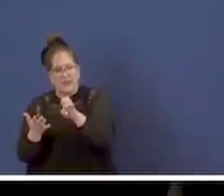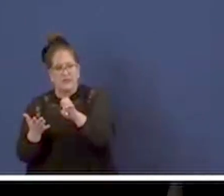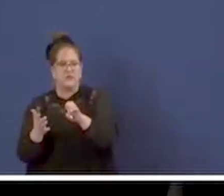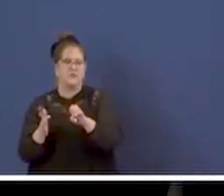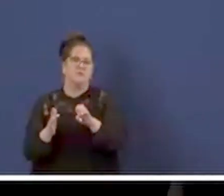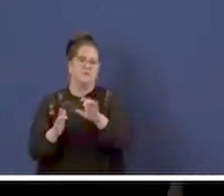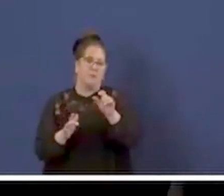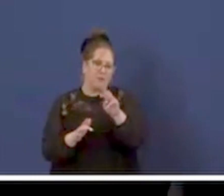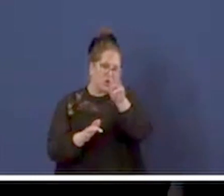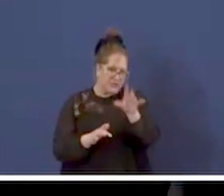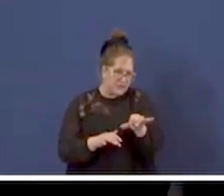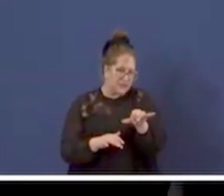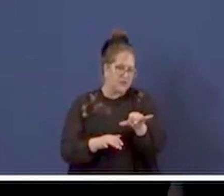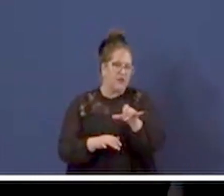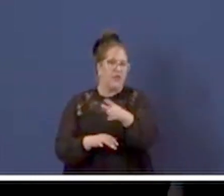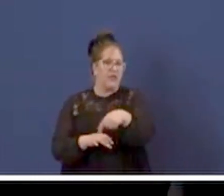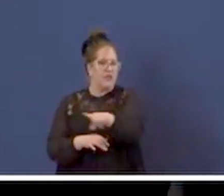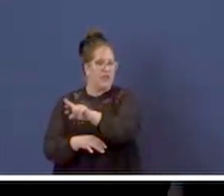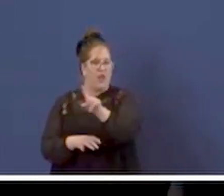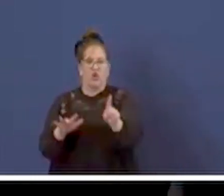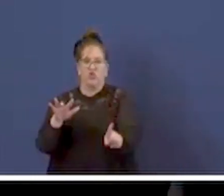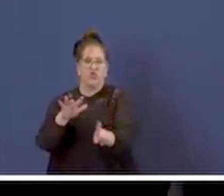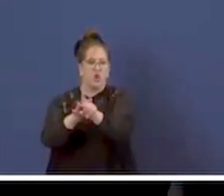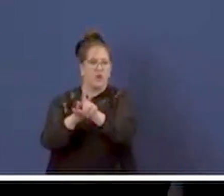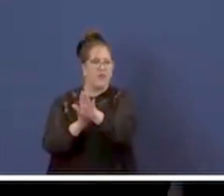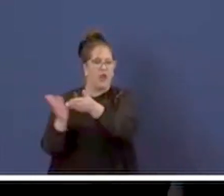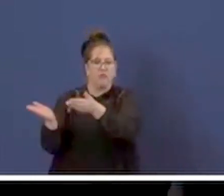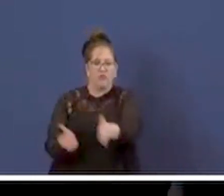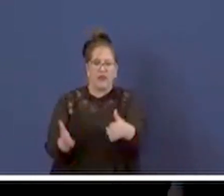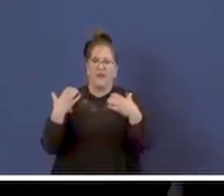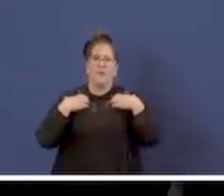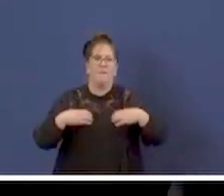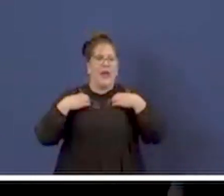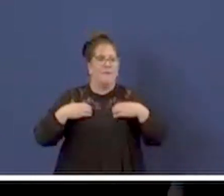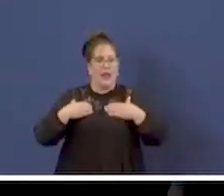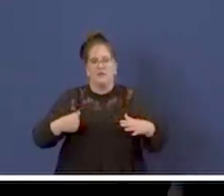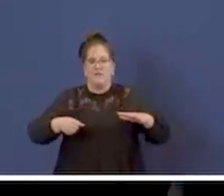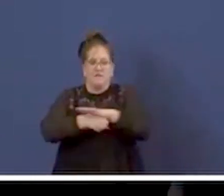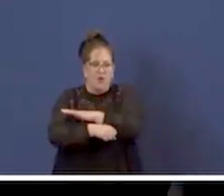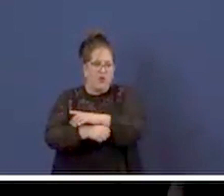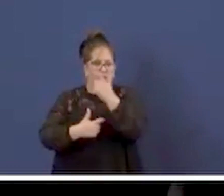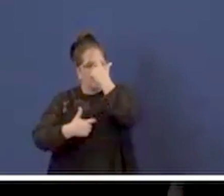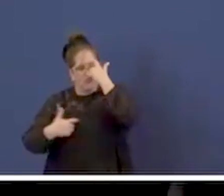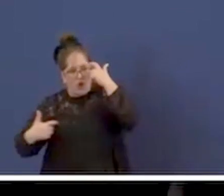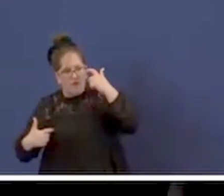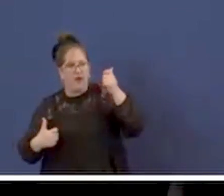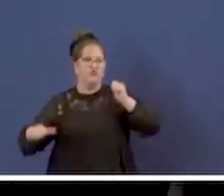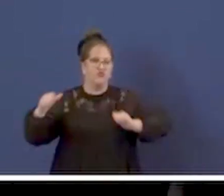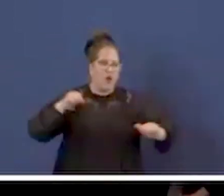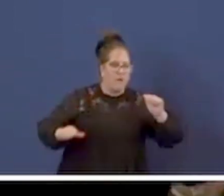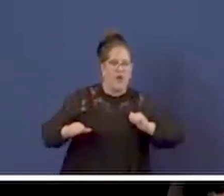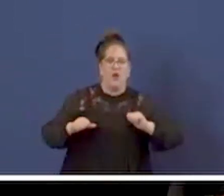that they are bringing, as Robin said, they're bringing their backpacks full of trauma and drama. And we have